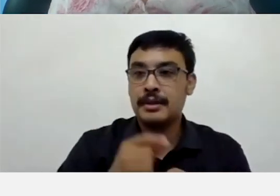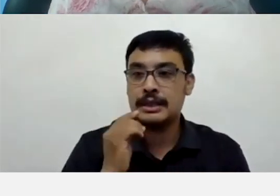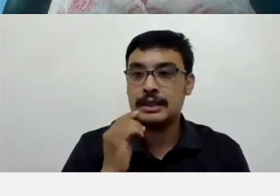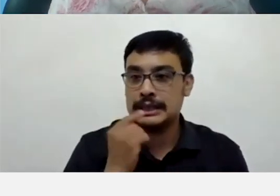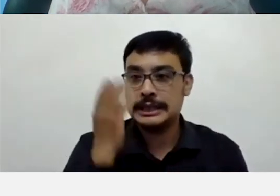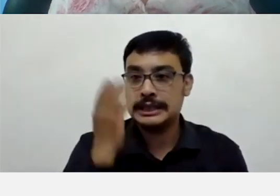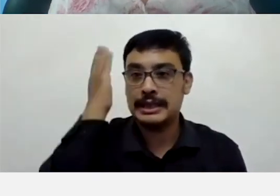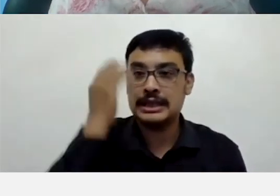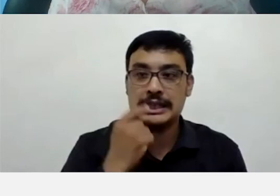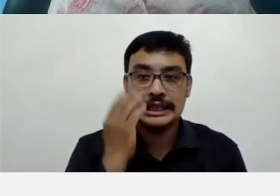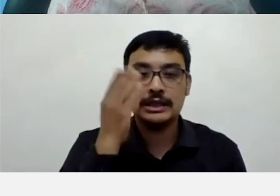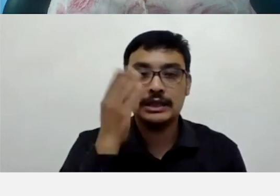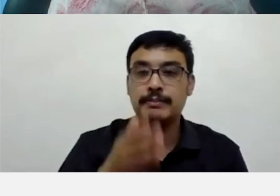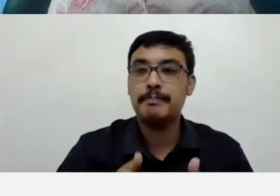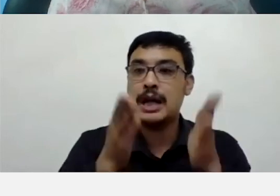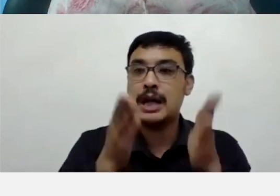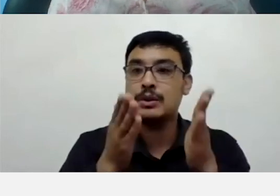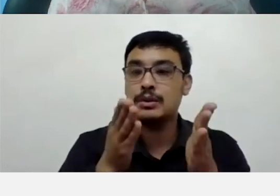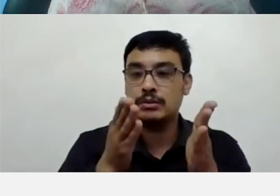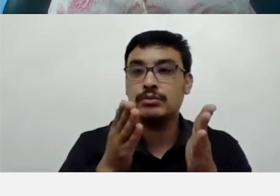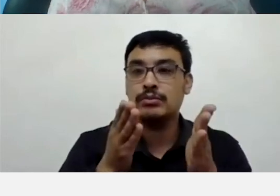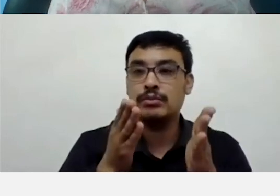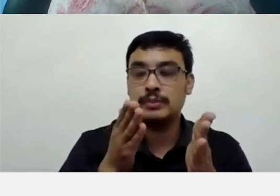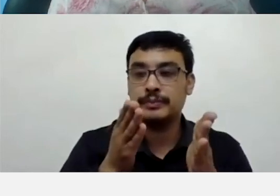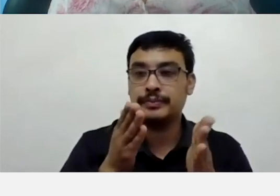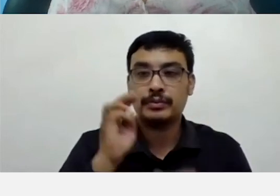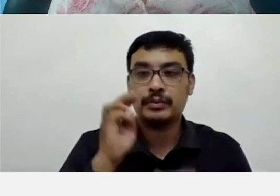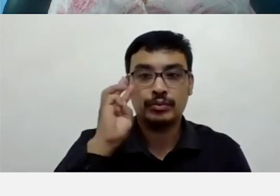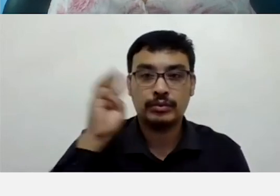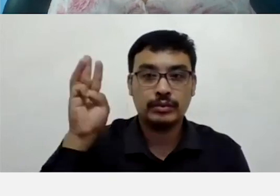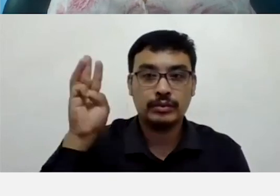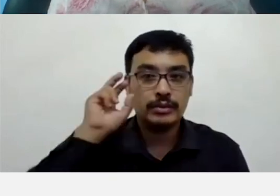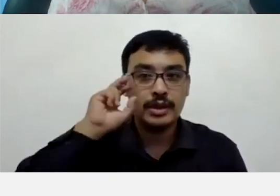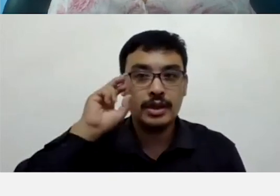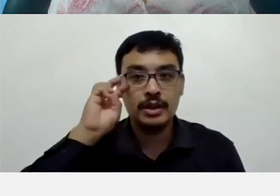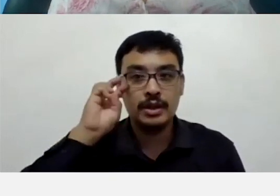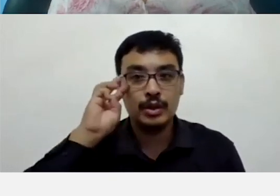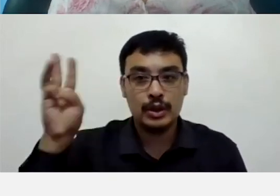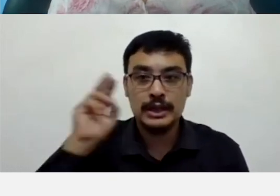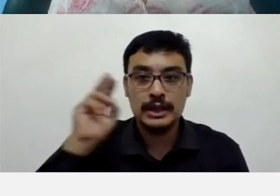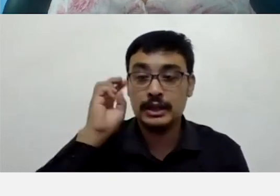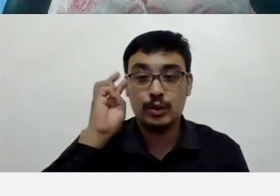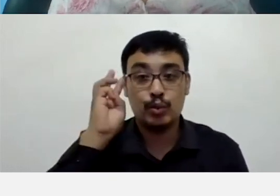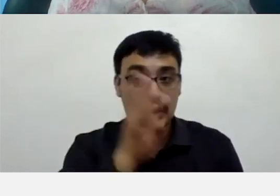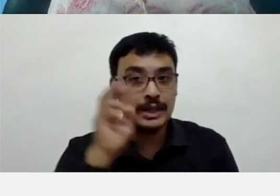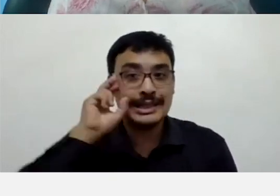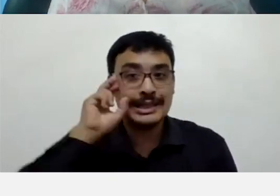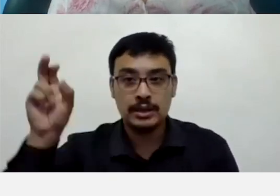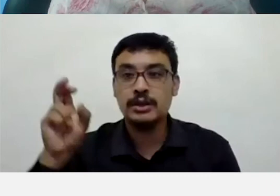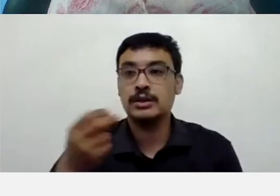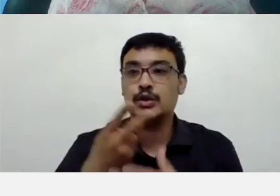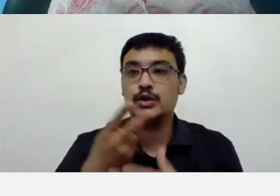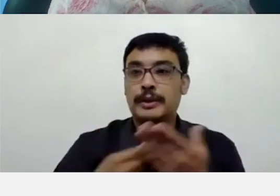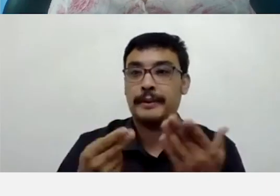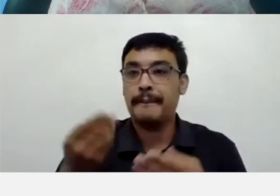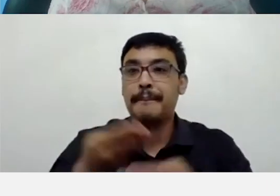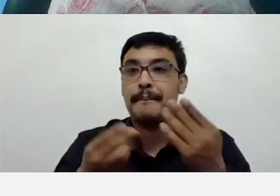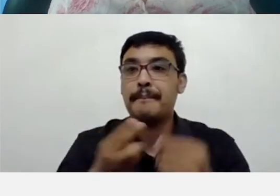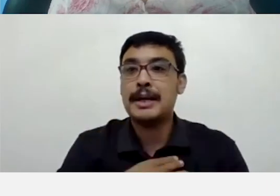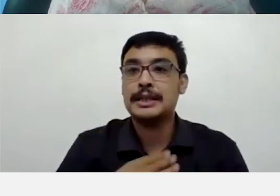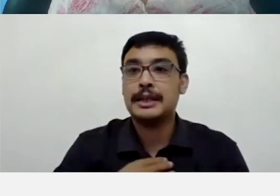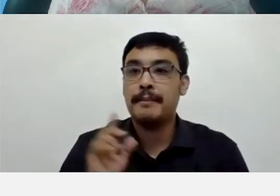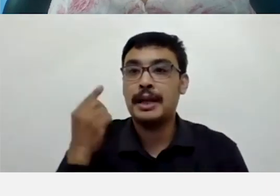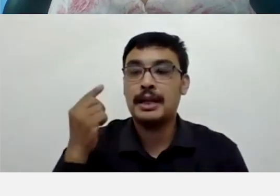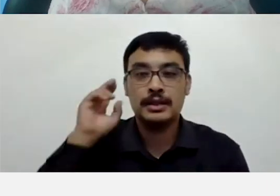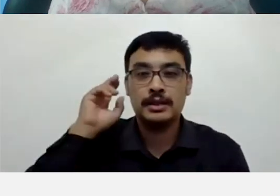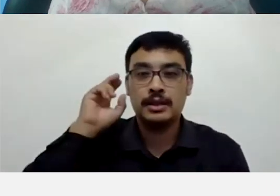north and the south. And in that time, the businessmen have traveled this way from northern part